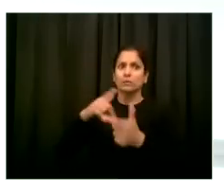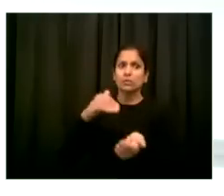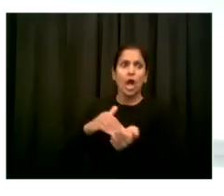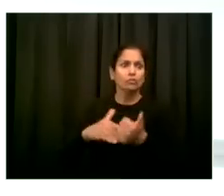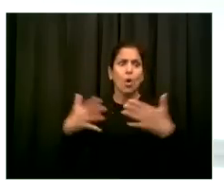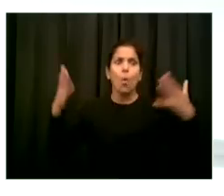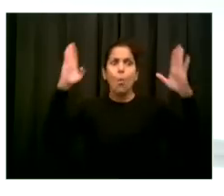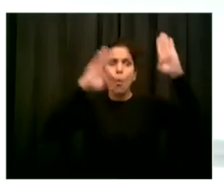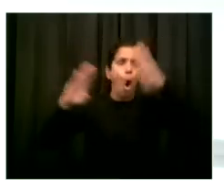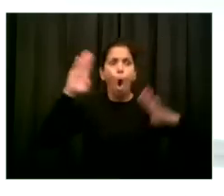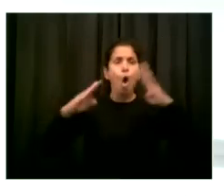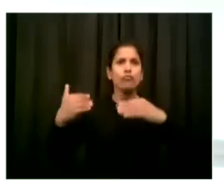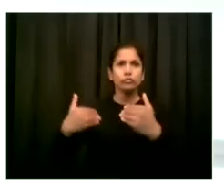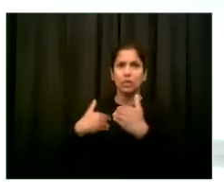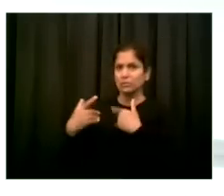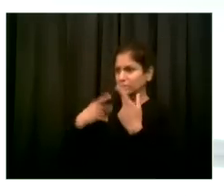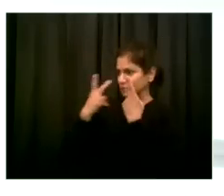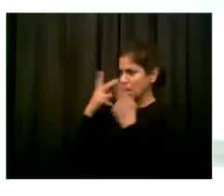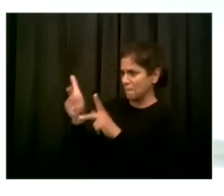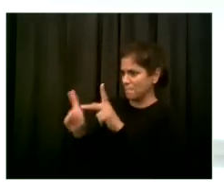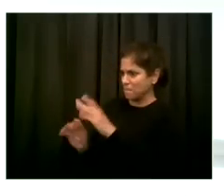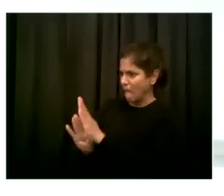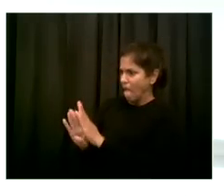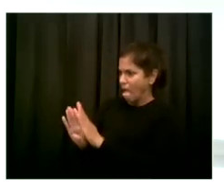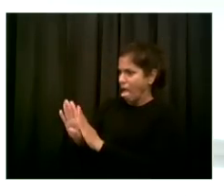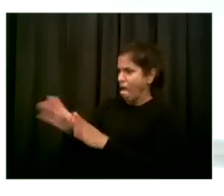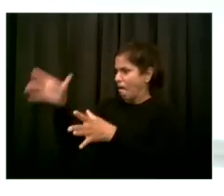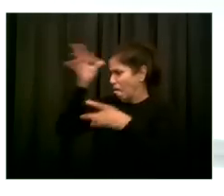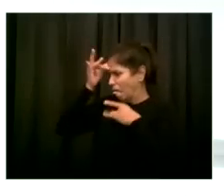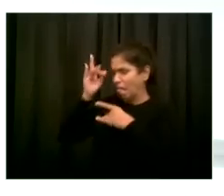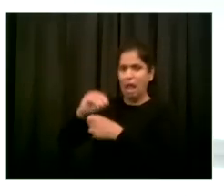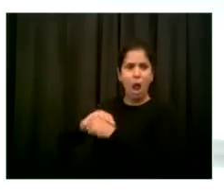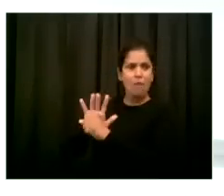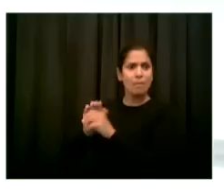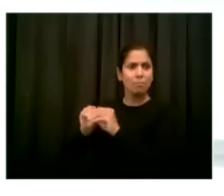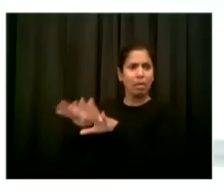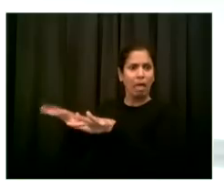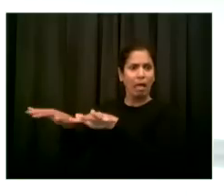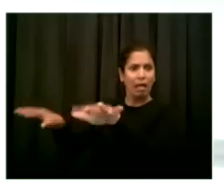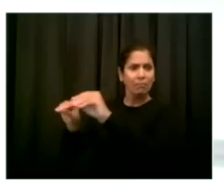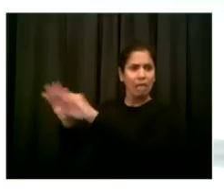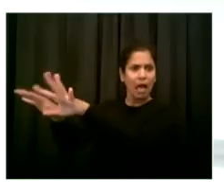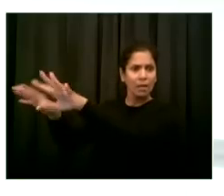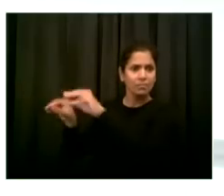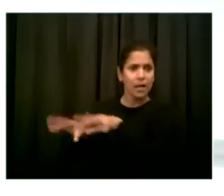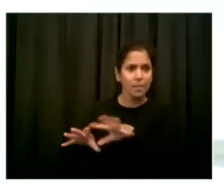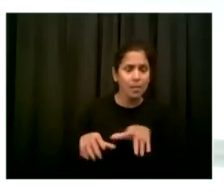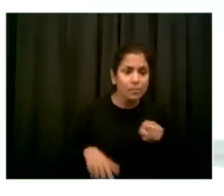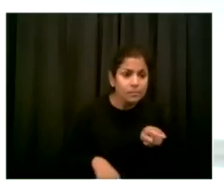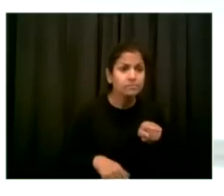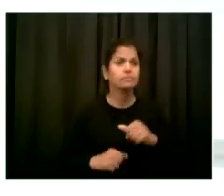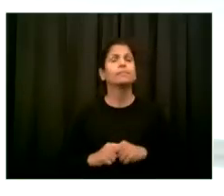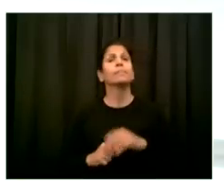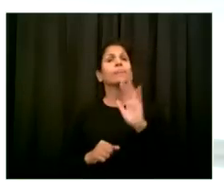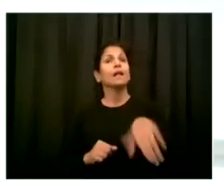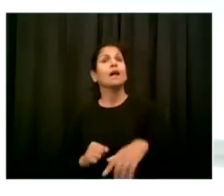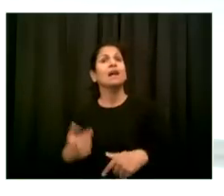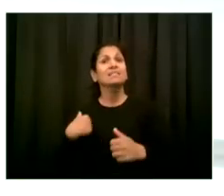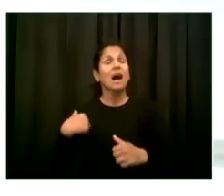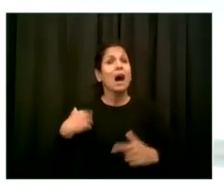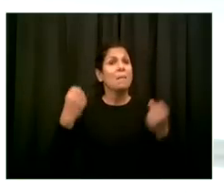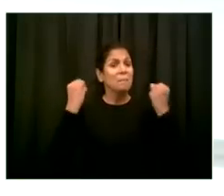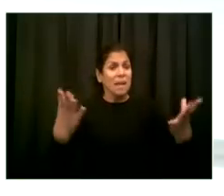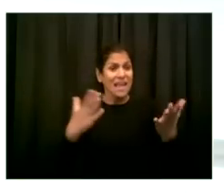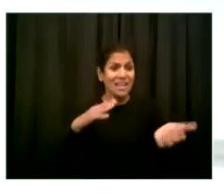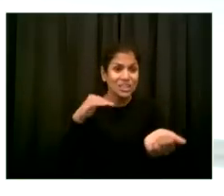have been doctors over the last few months, we've seen so much suffering and tragedy, and this is our chance to try